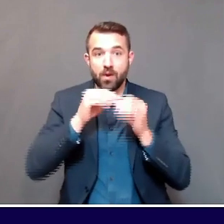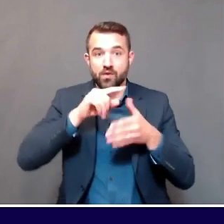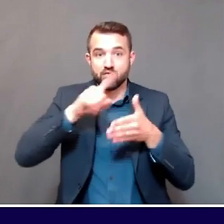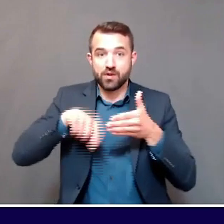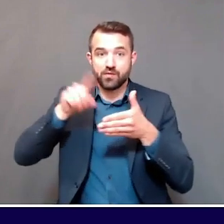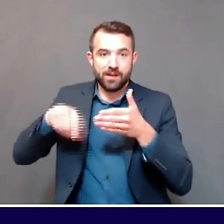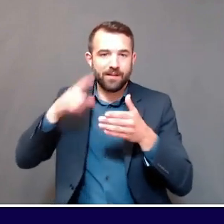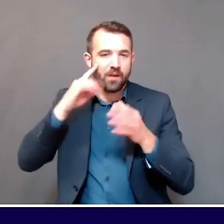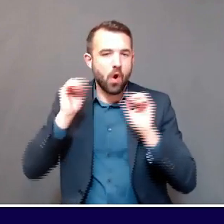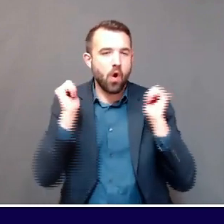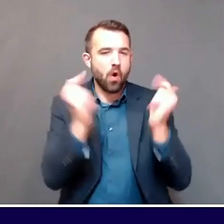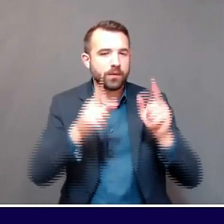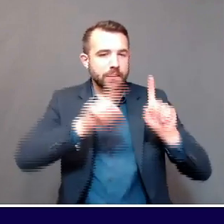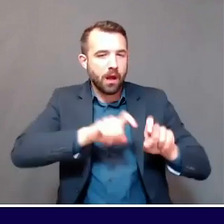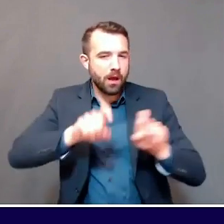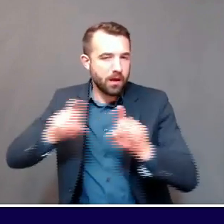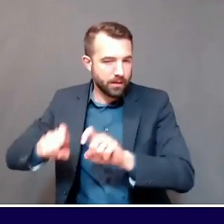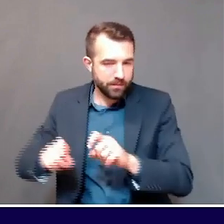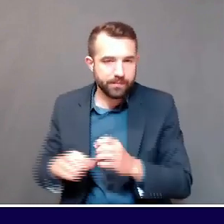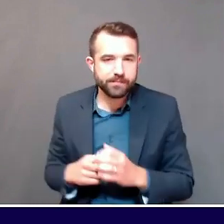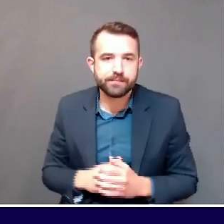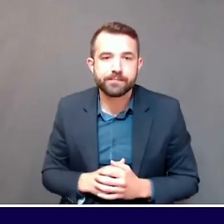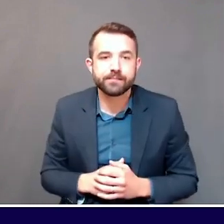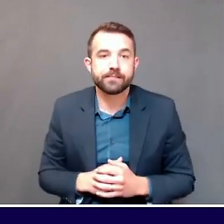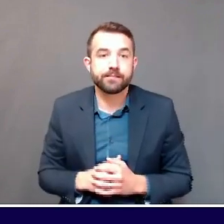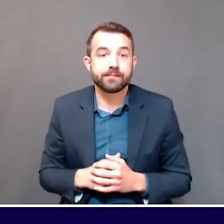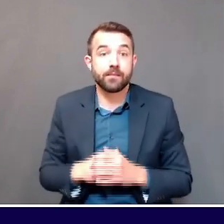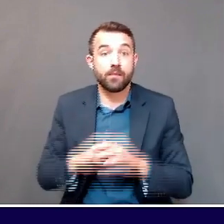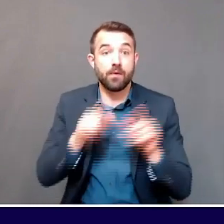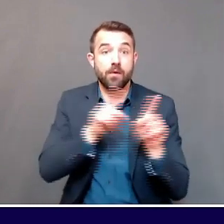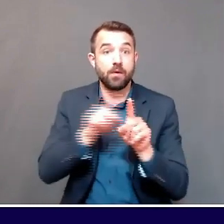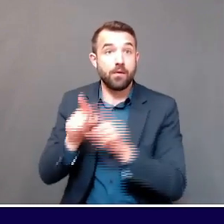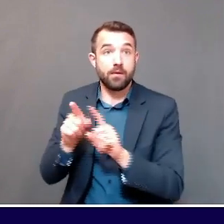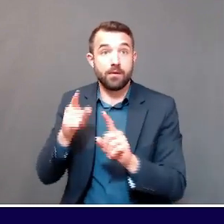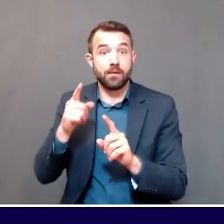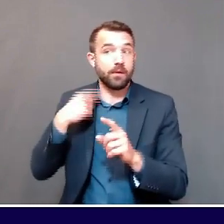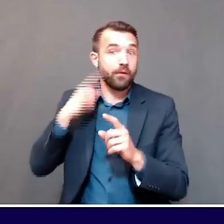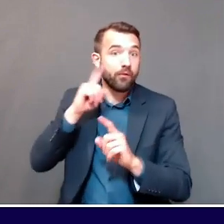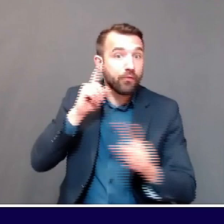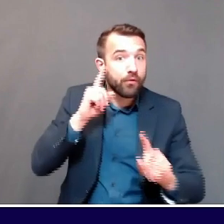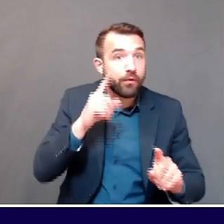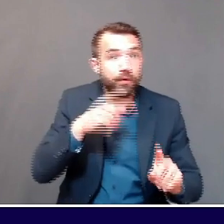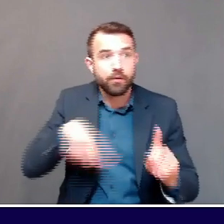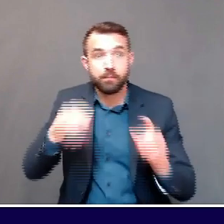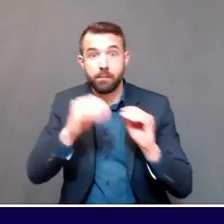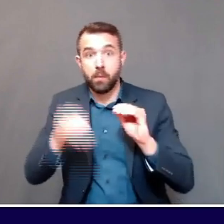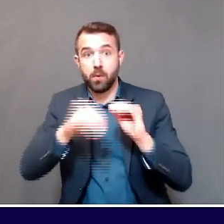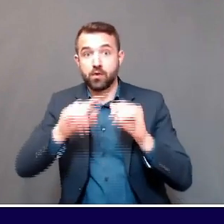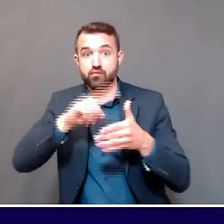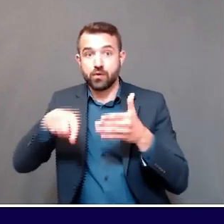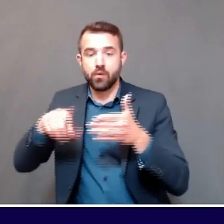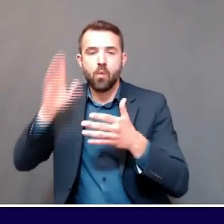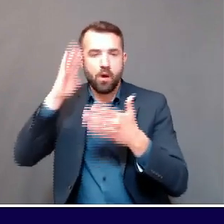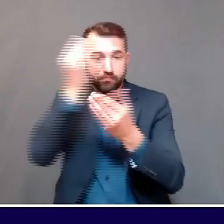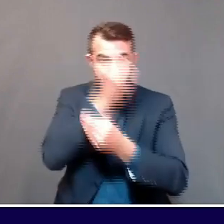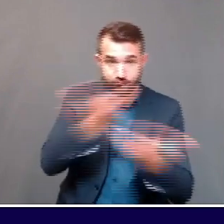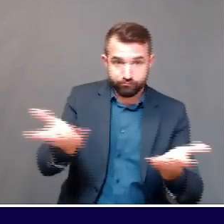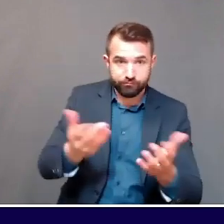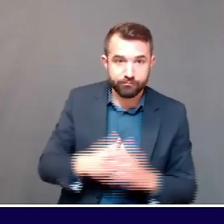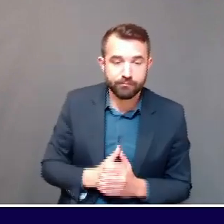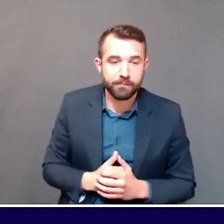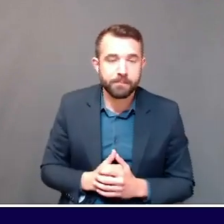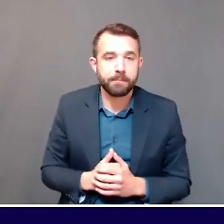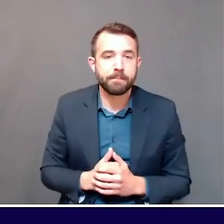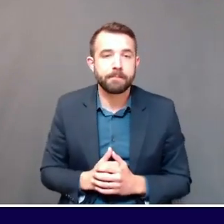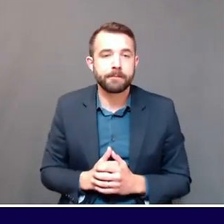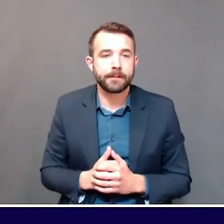that facility. Again, as we receive more results from the universal testing, we'll make sure we update and report those for everybody.